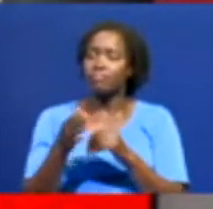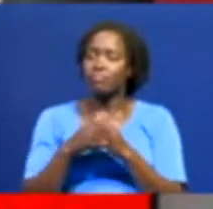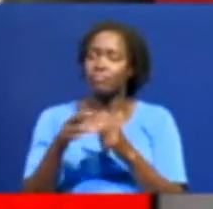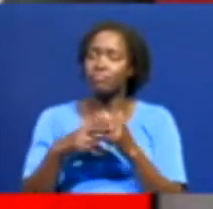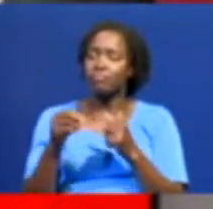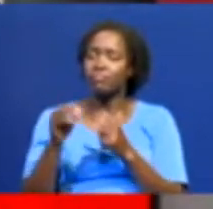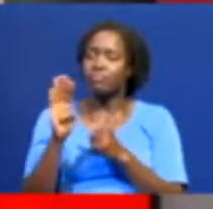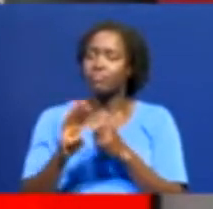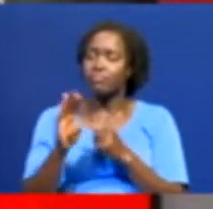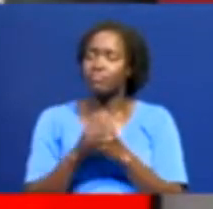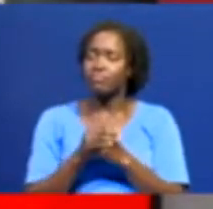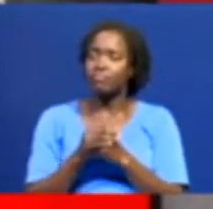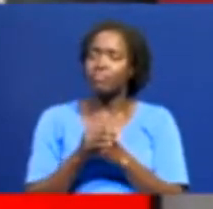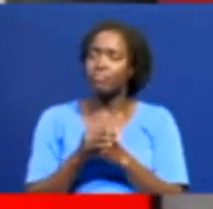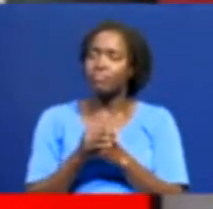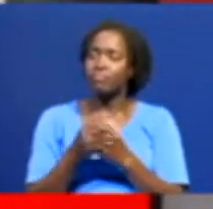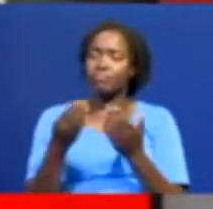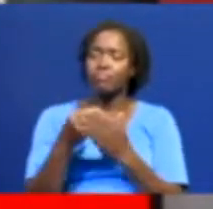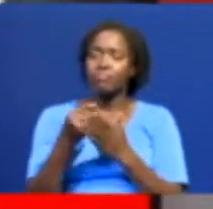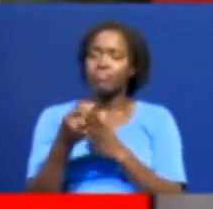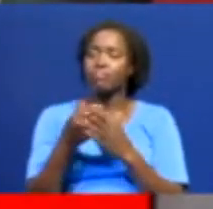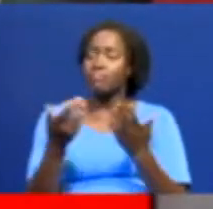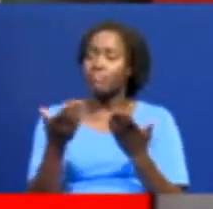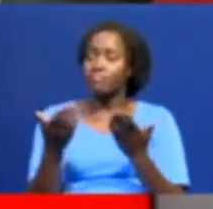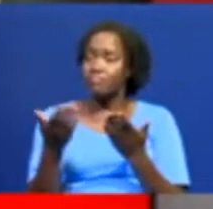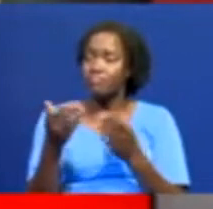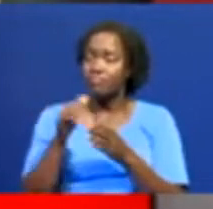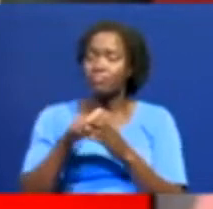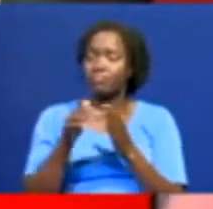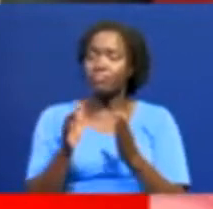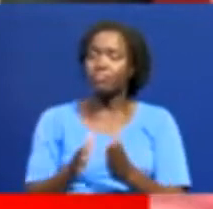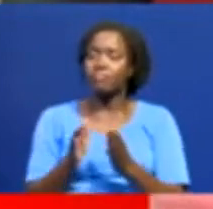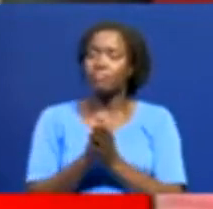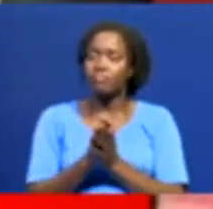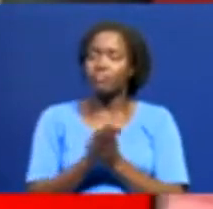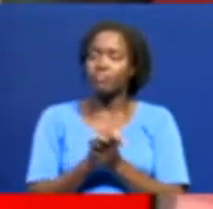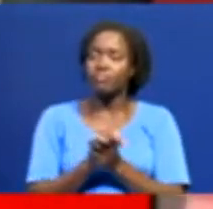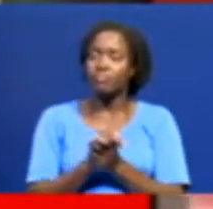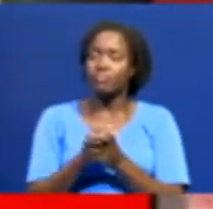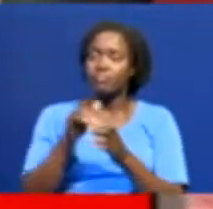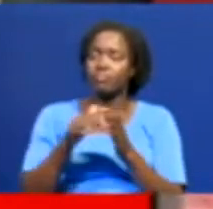construction, this is money that is coming from investors. And the investors